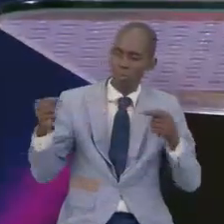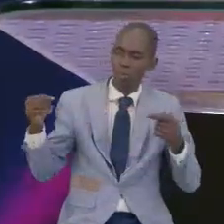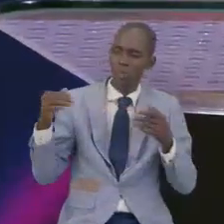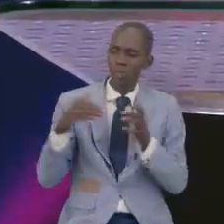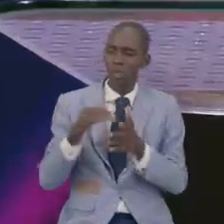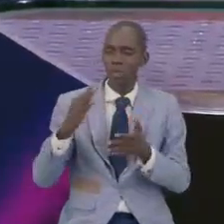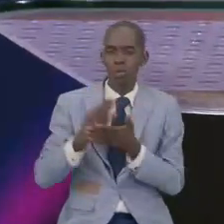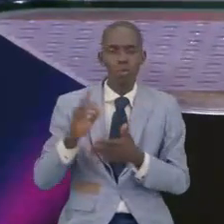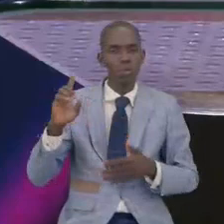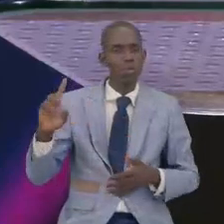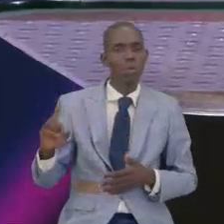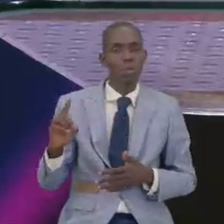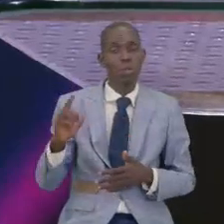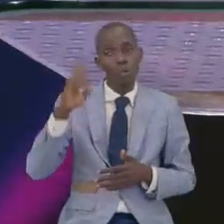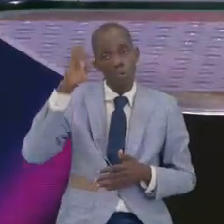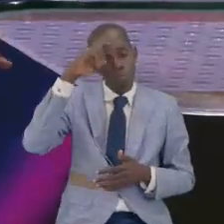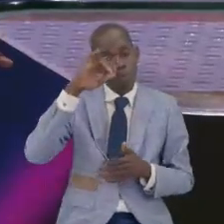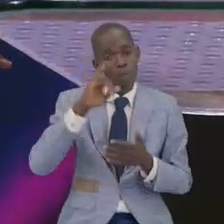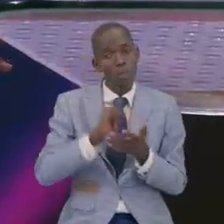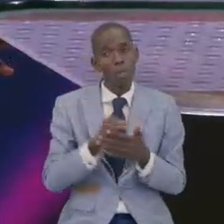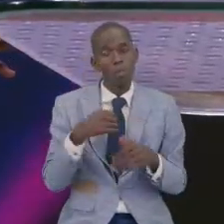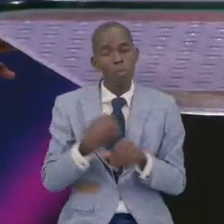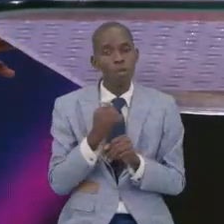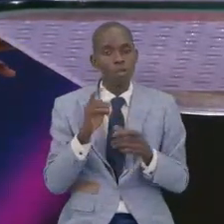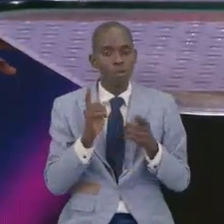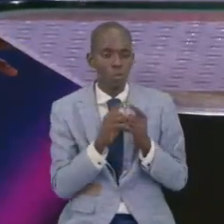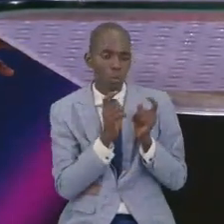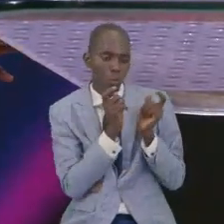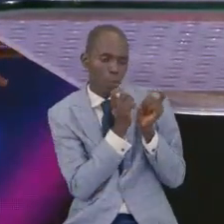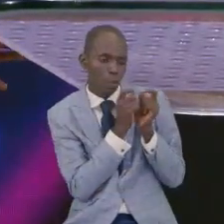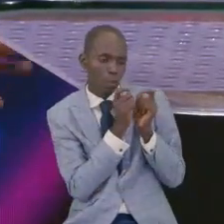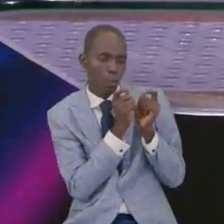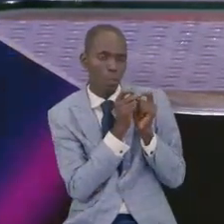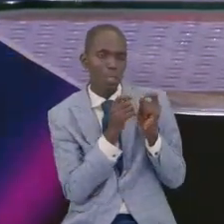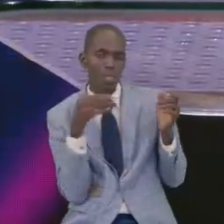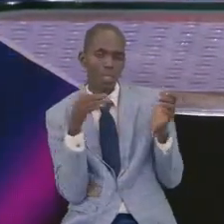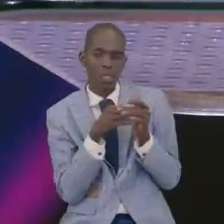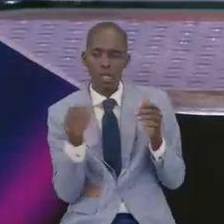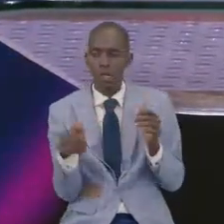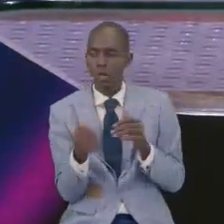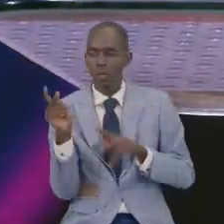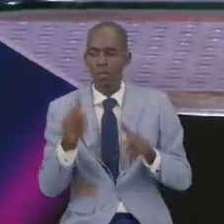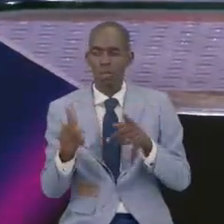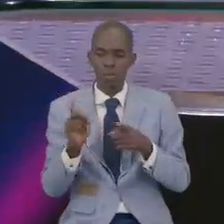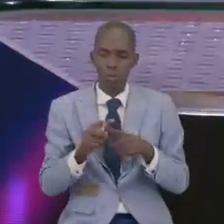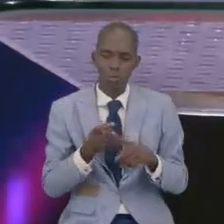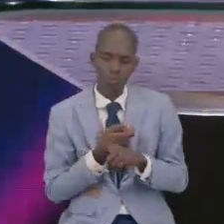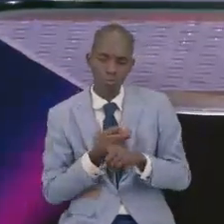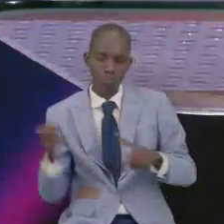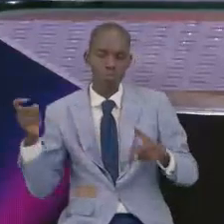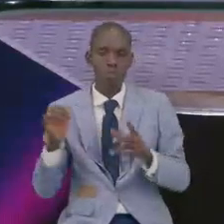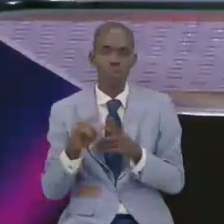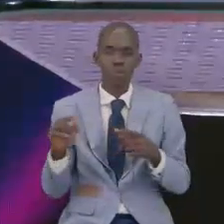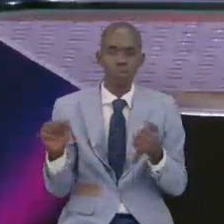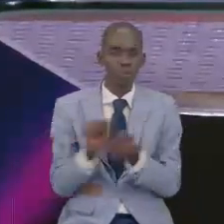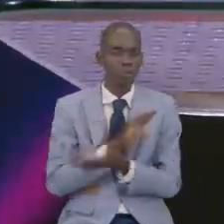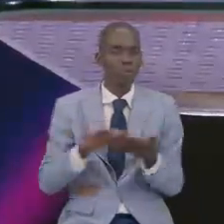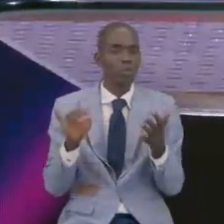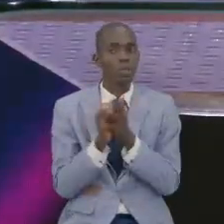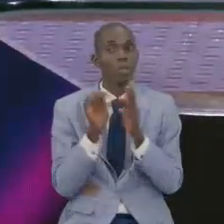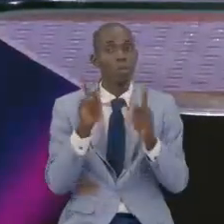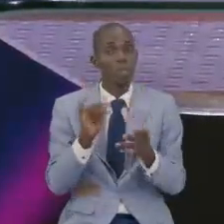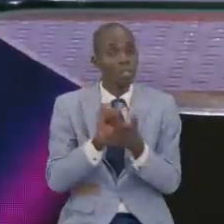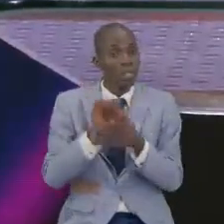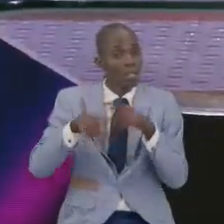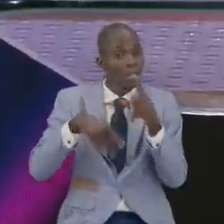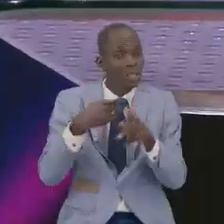makes somebody conspire with other people that will hurt him, will destroy him. That kind of